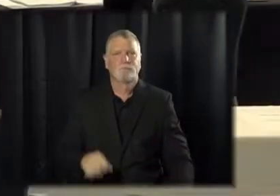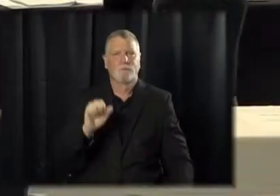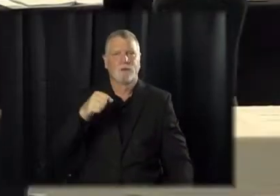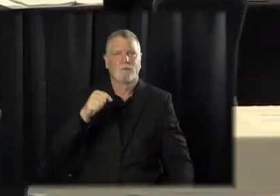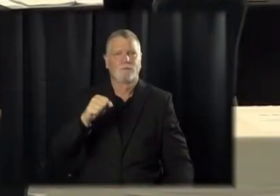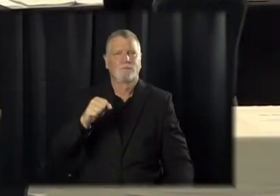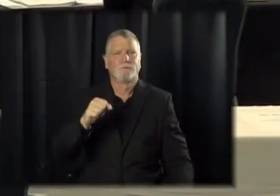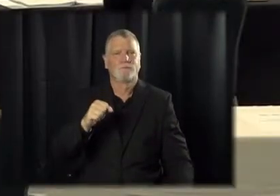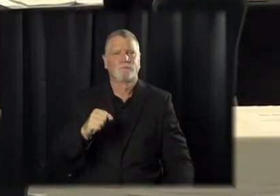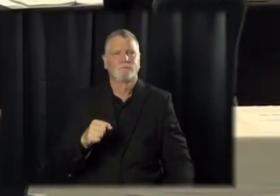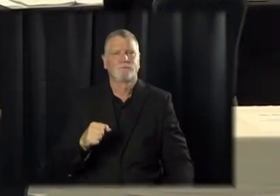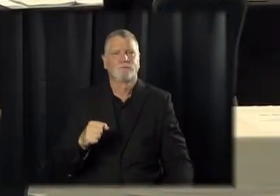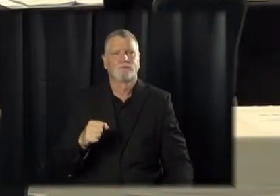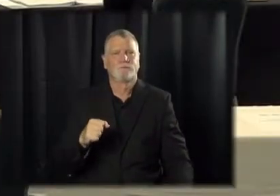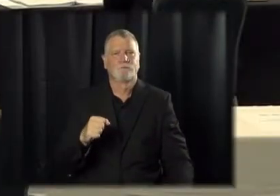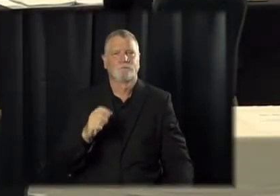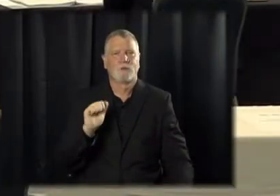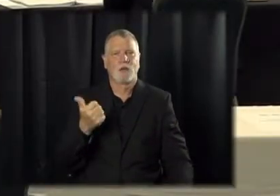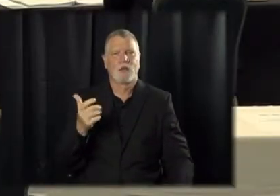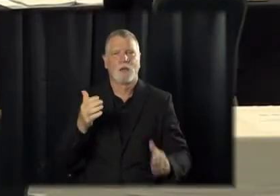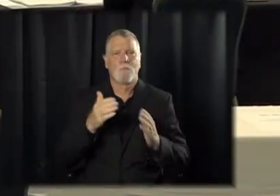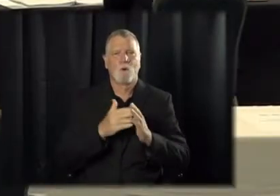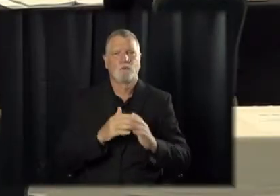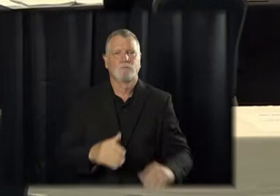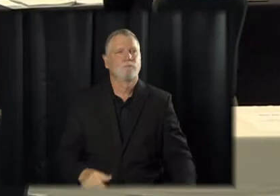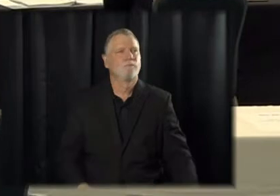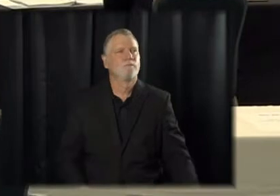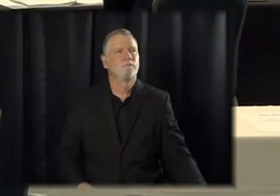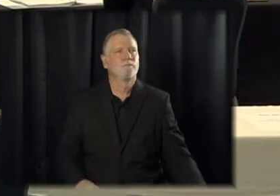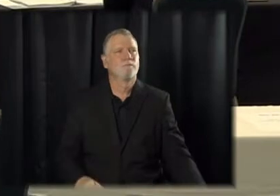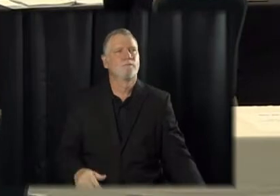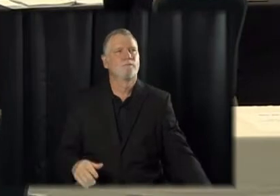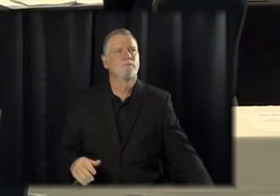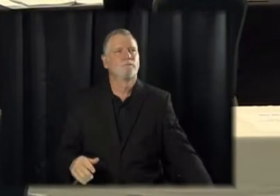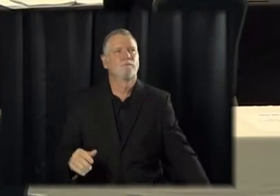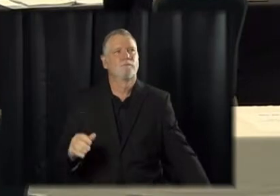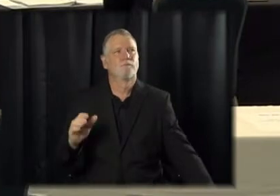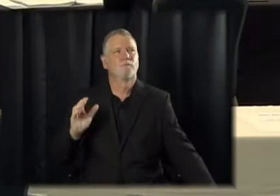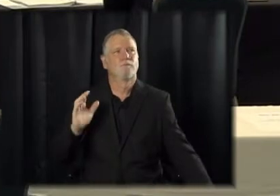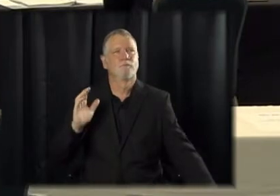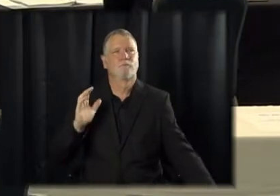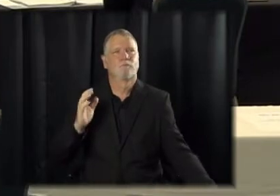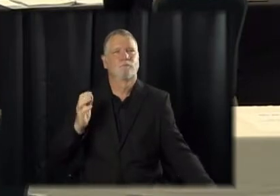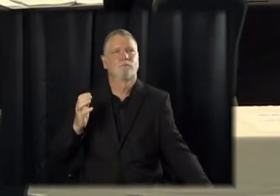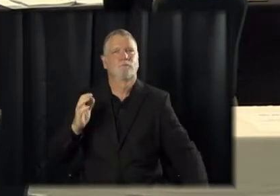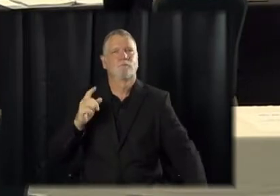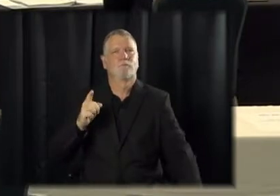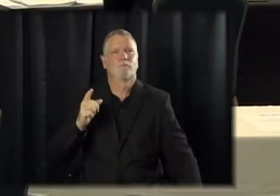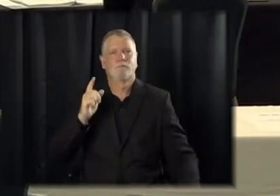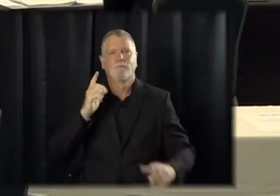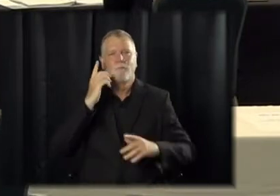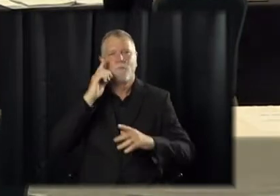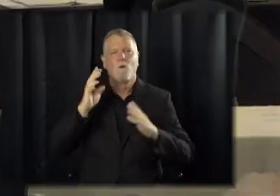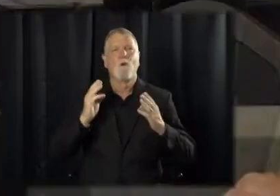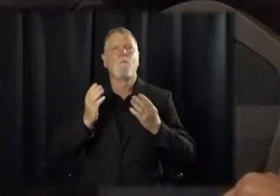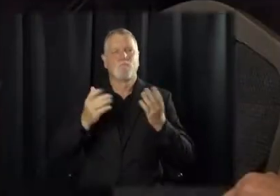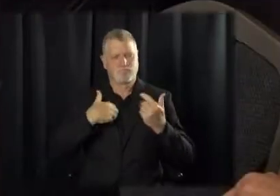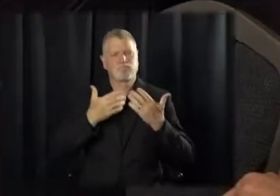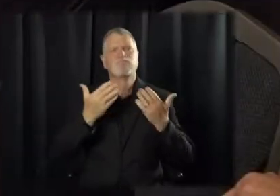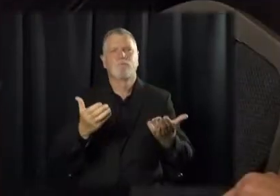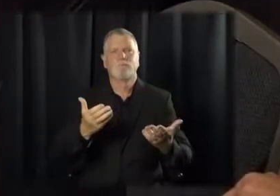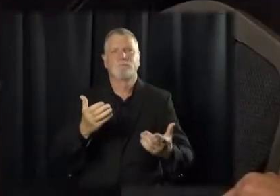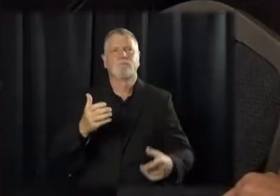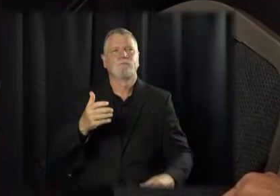Yes. Yes. Any opposed? Any abstentions? The motion